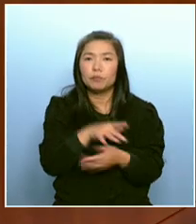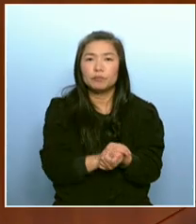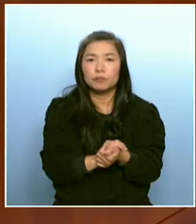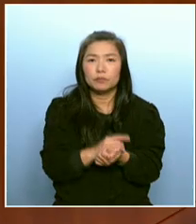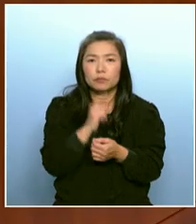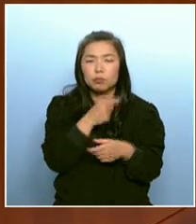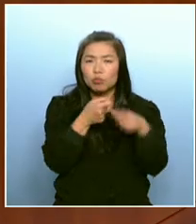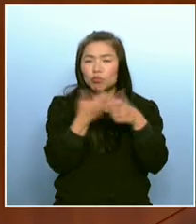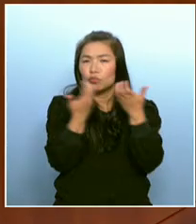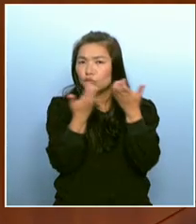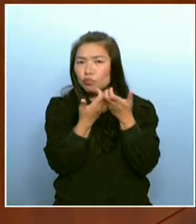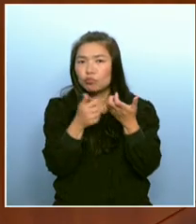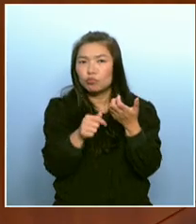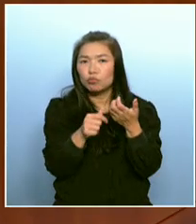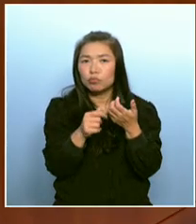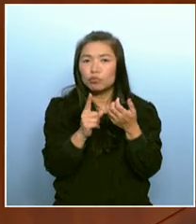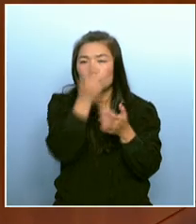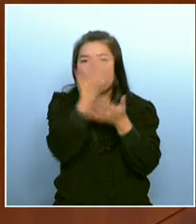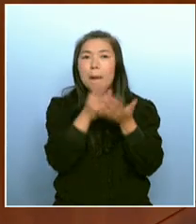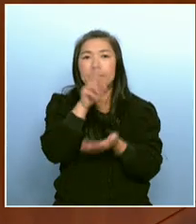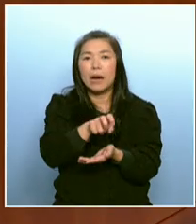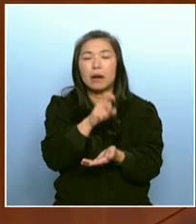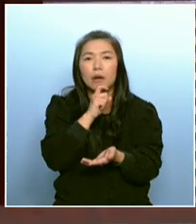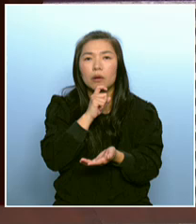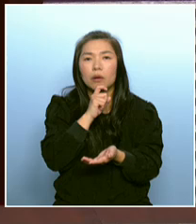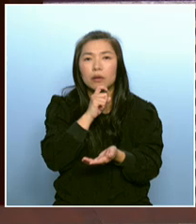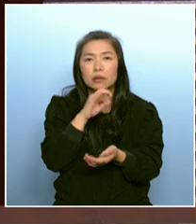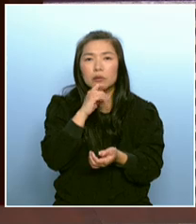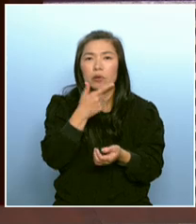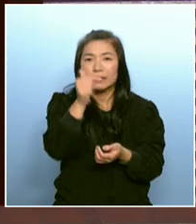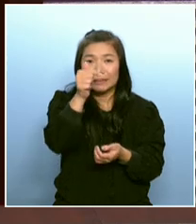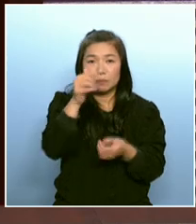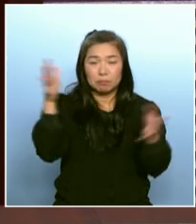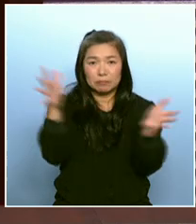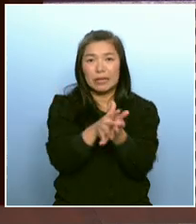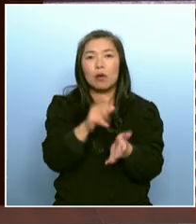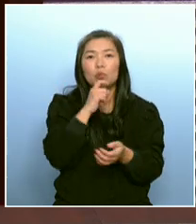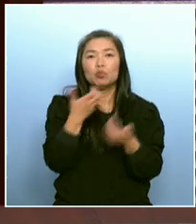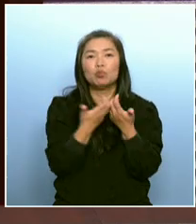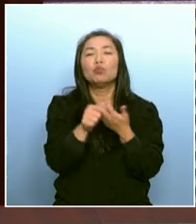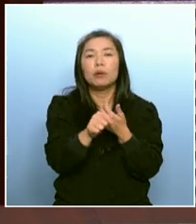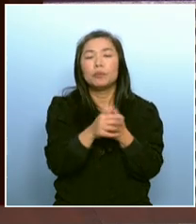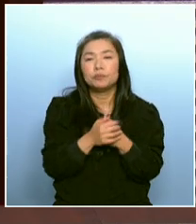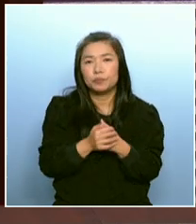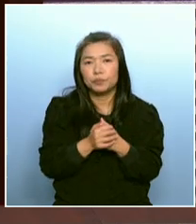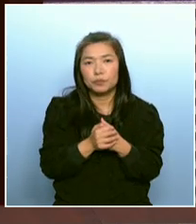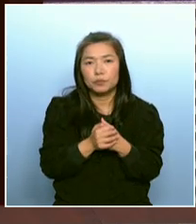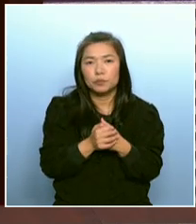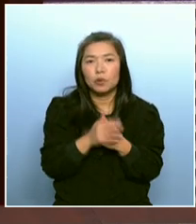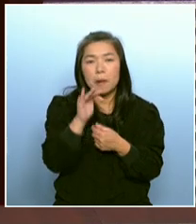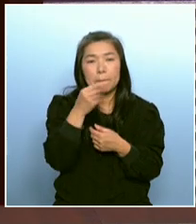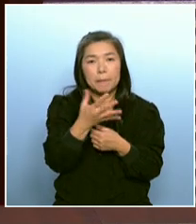now Mr. Fan mentioned about the number of participating organizations, that is the